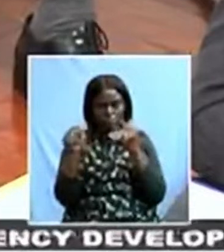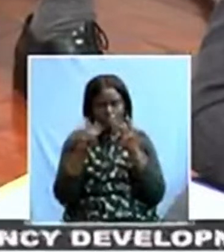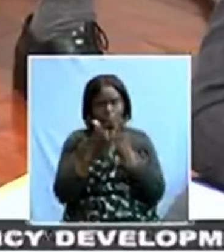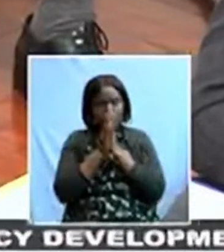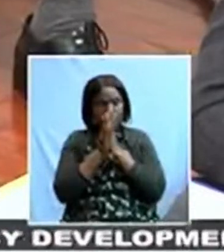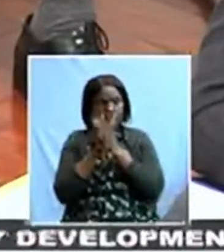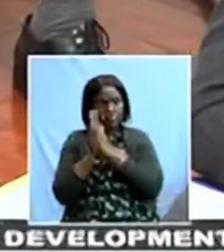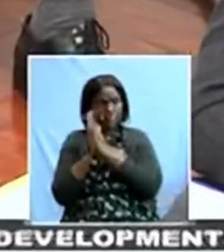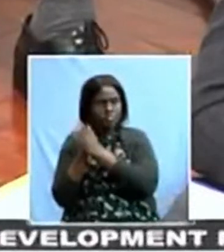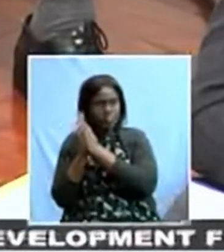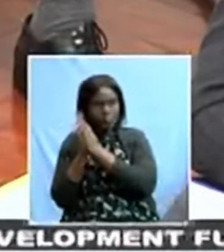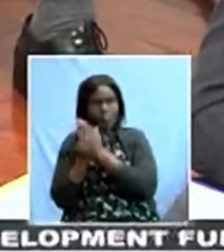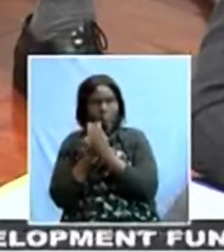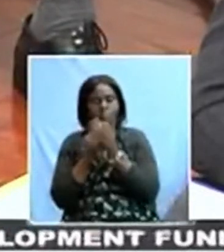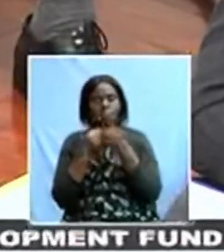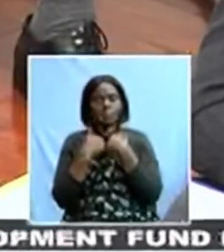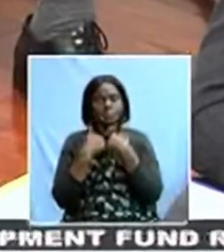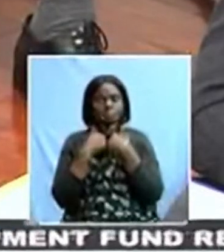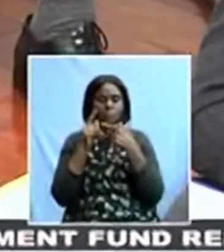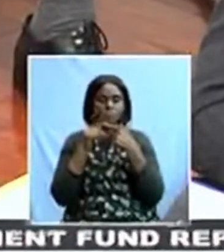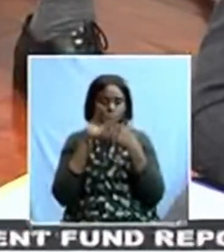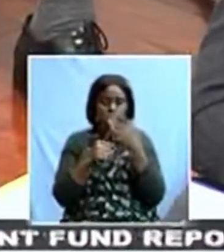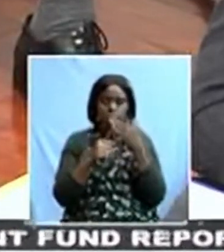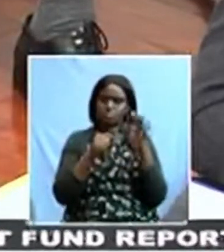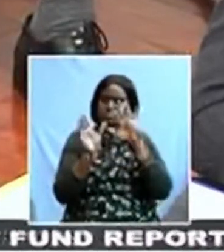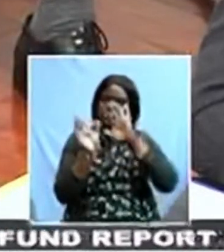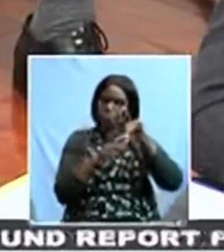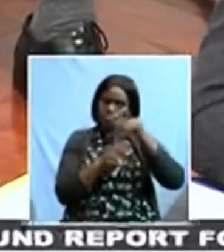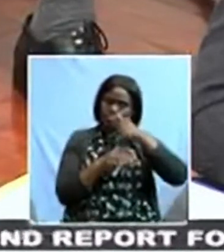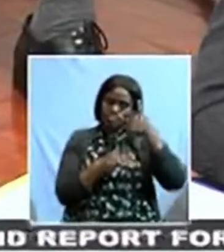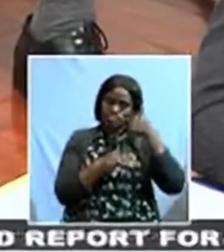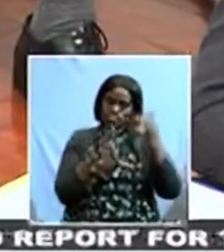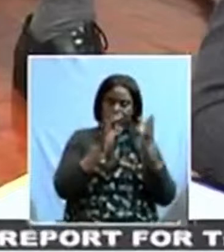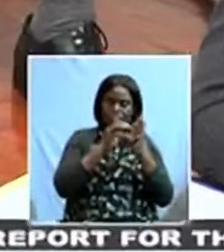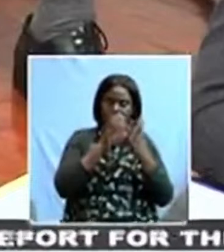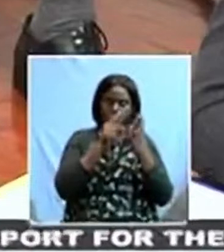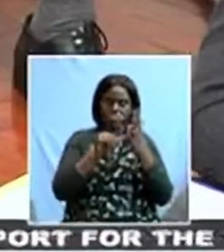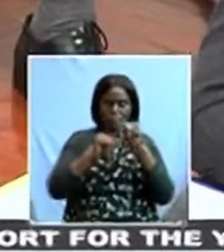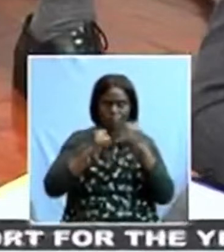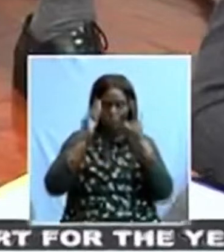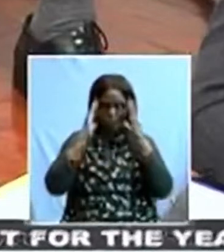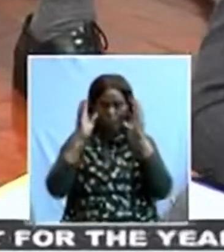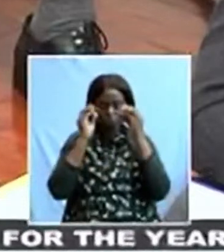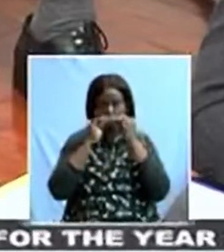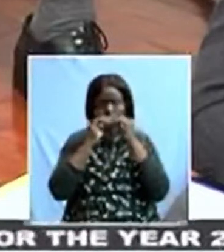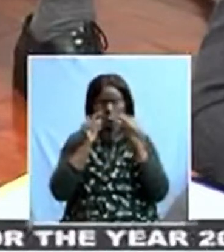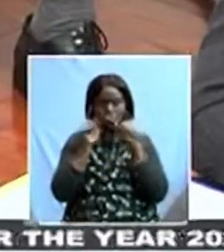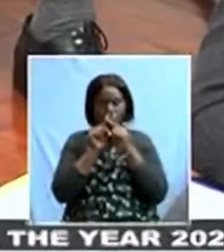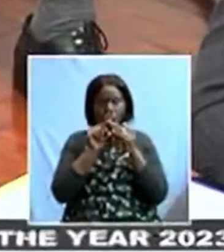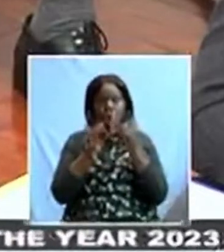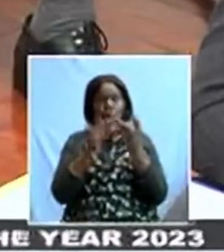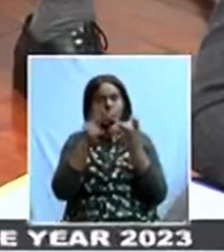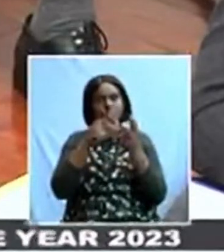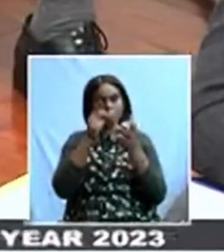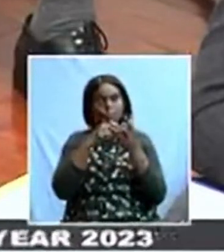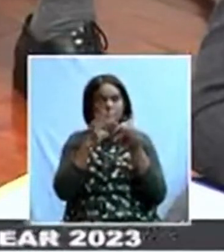upon, we have to forego any other matters that we are attending to and prioritize